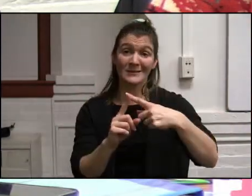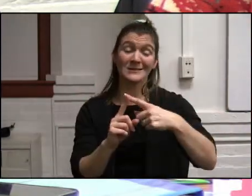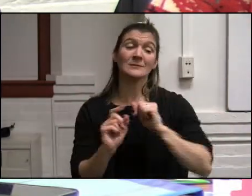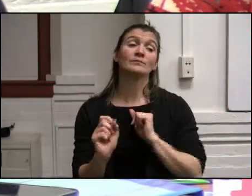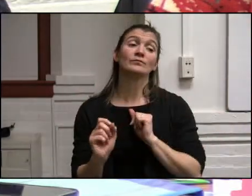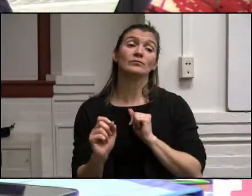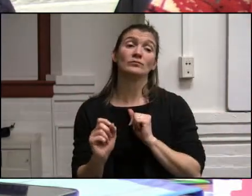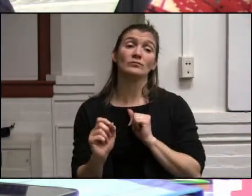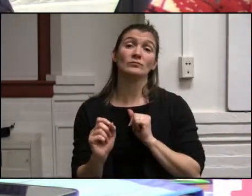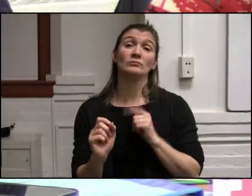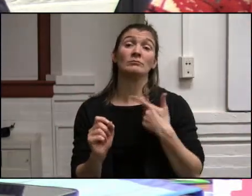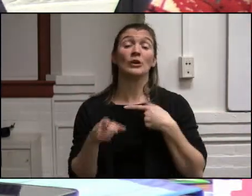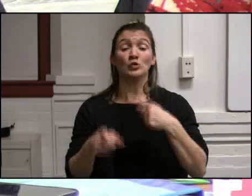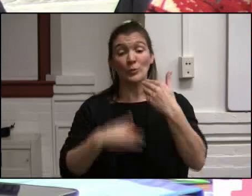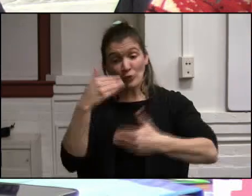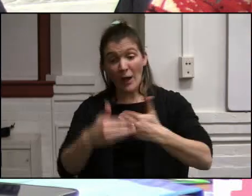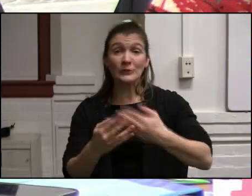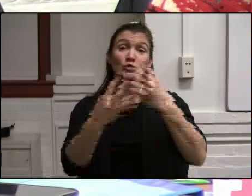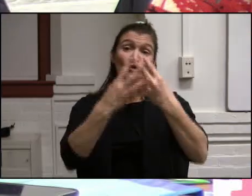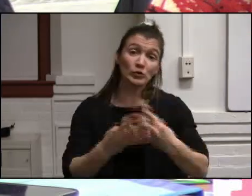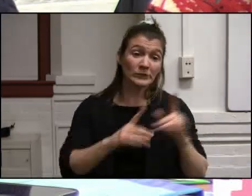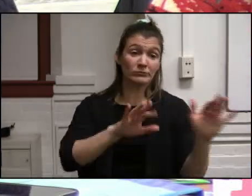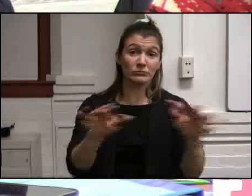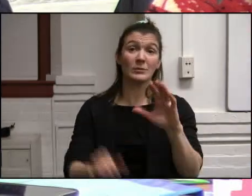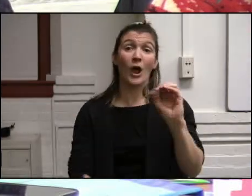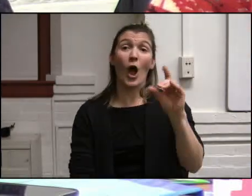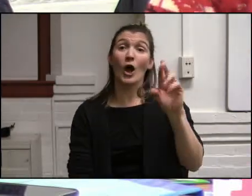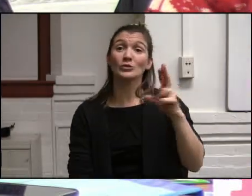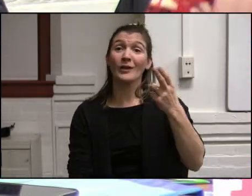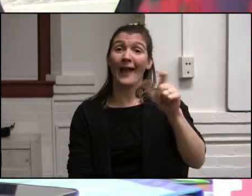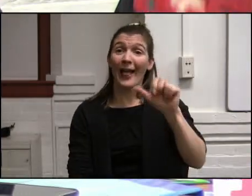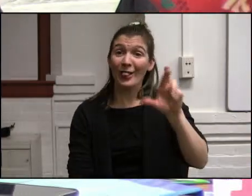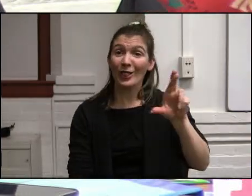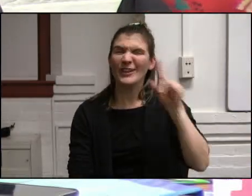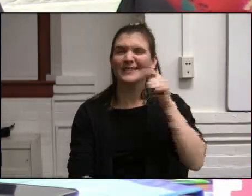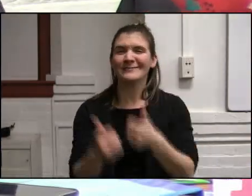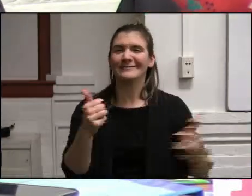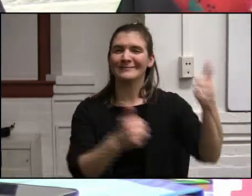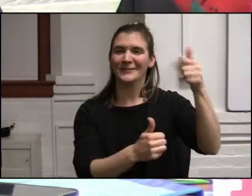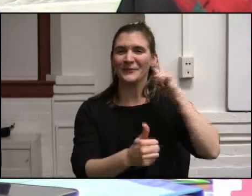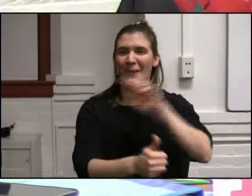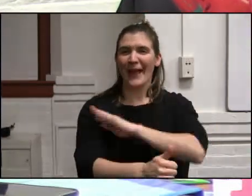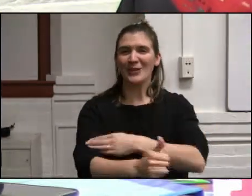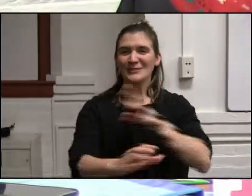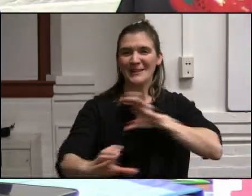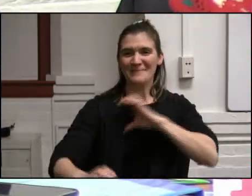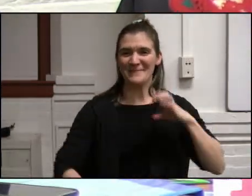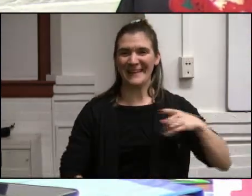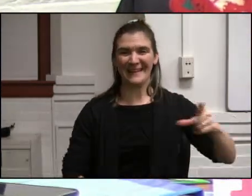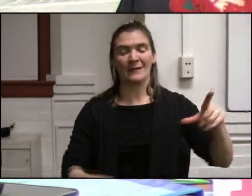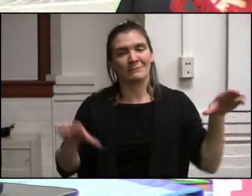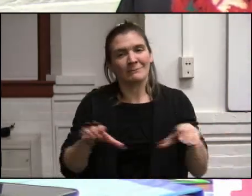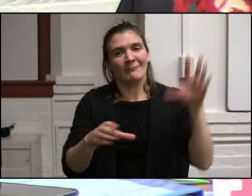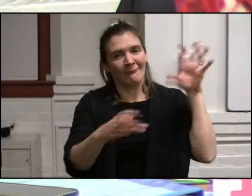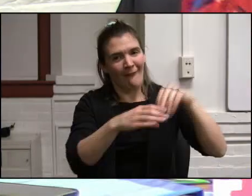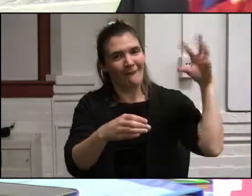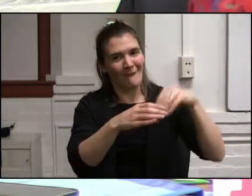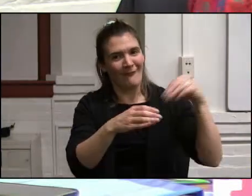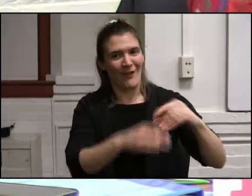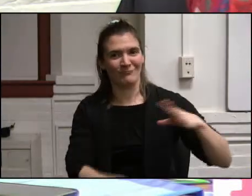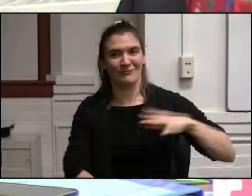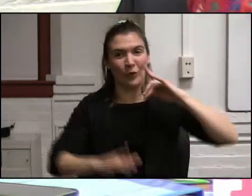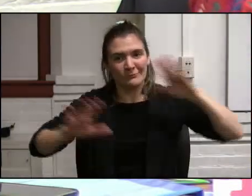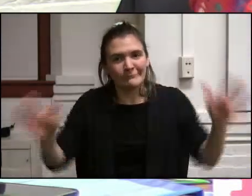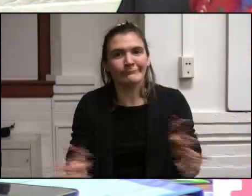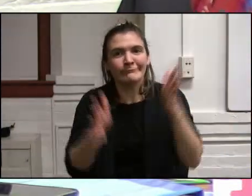the screening and interviewing process were Oscar Heller, Chair of the Energy Committee and a very active member of the community in